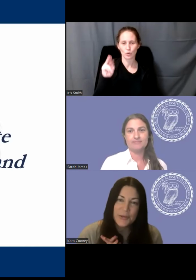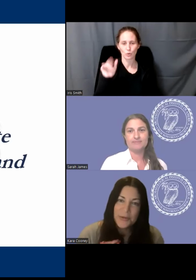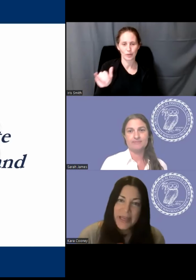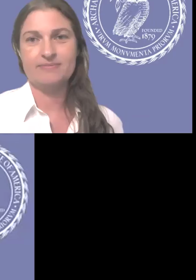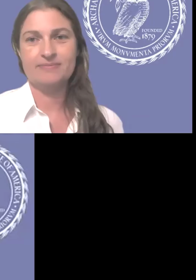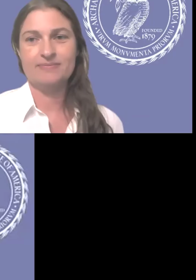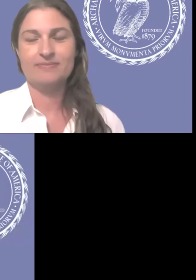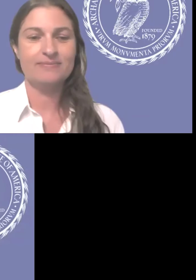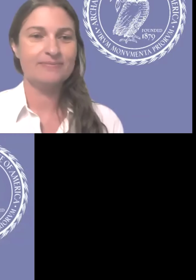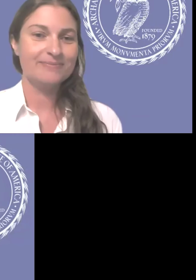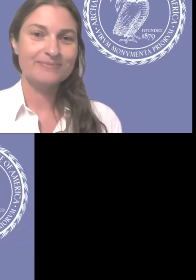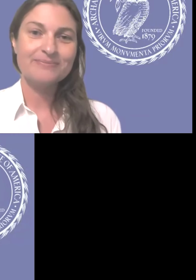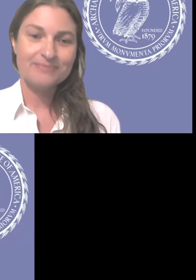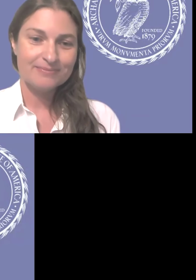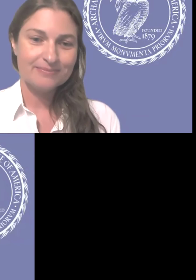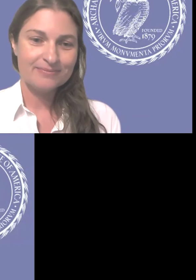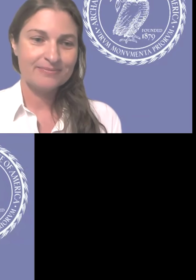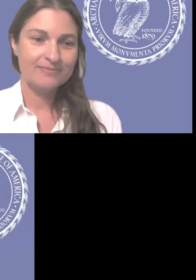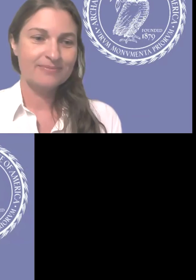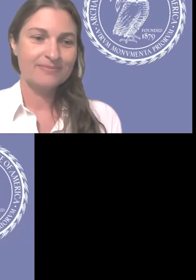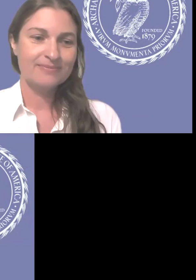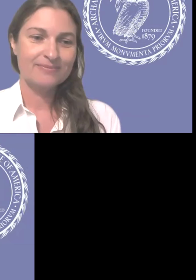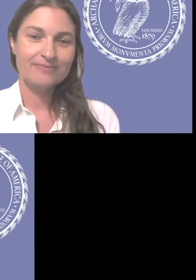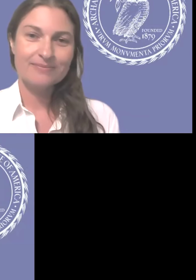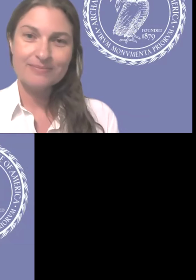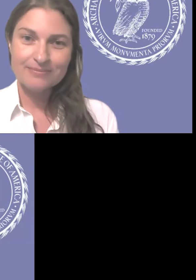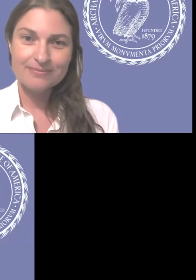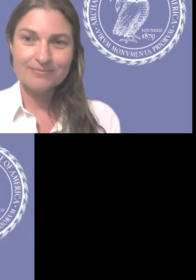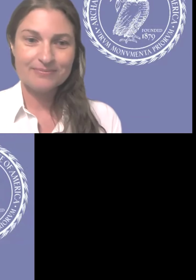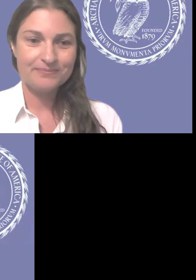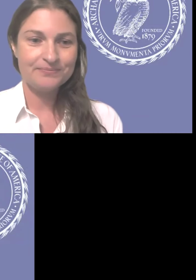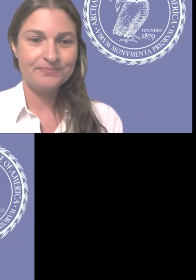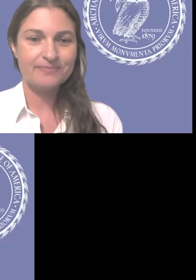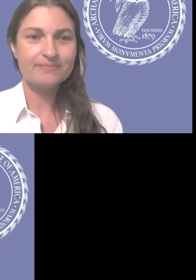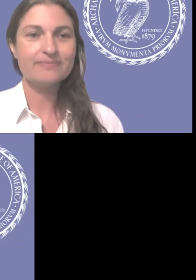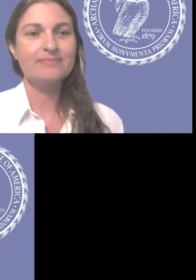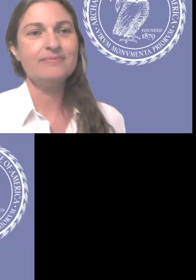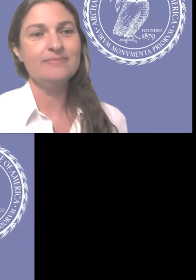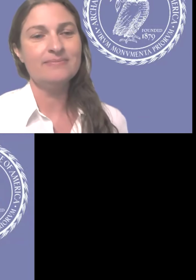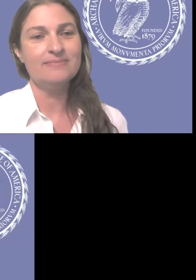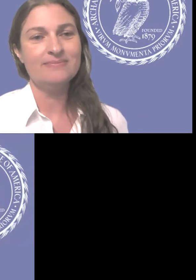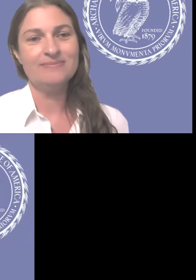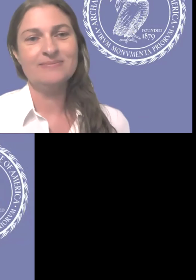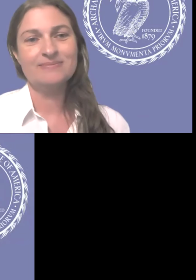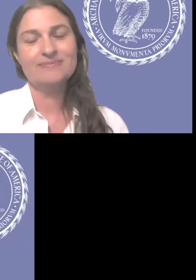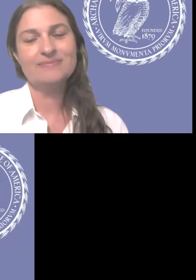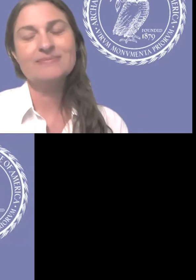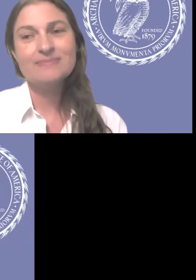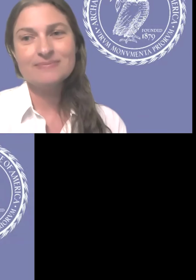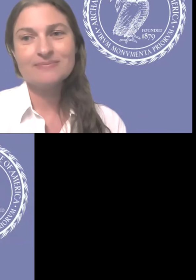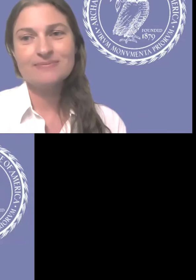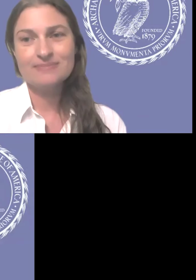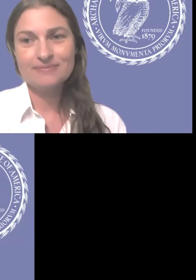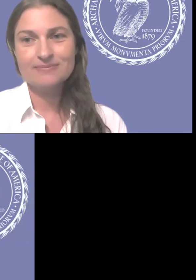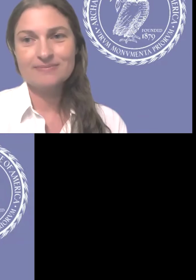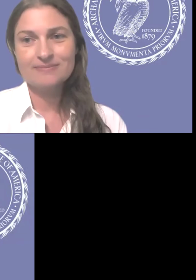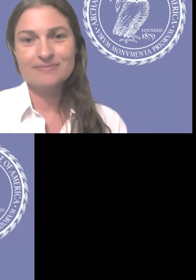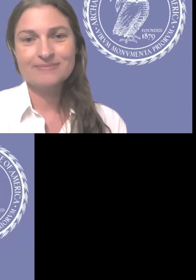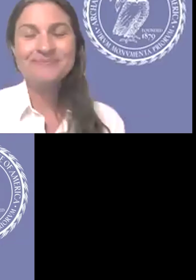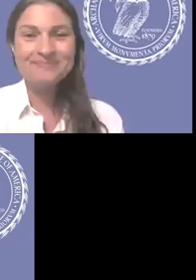Thank you, Sarah. Thank you, AIA. Let's get my content shared. Everyone pray to the internet